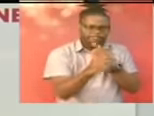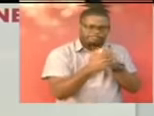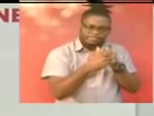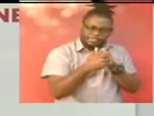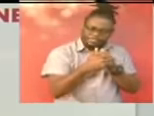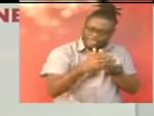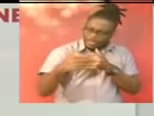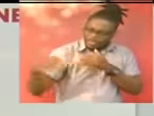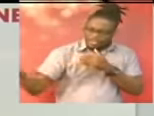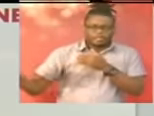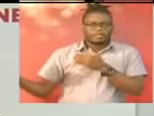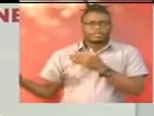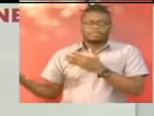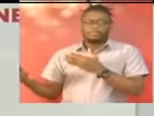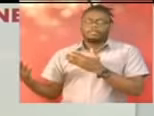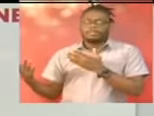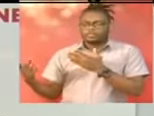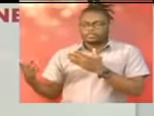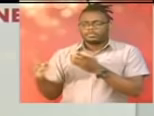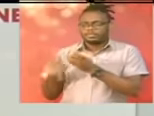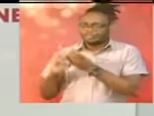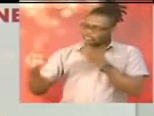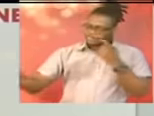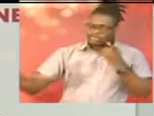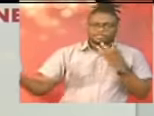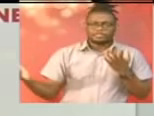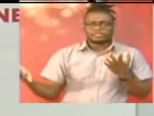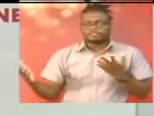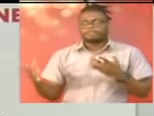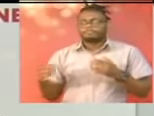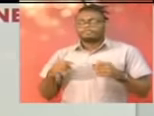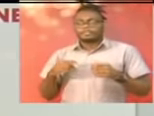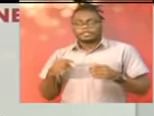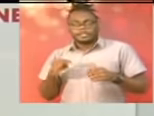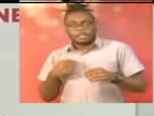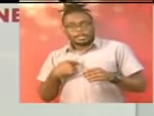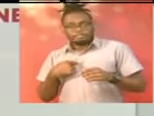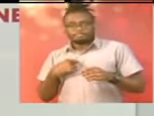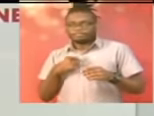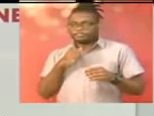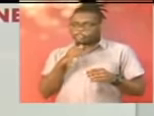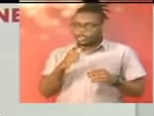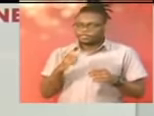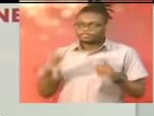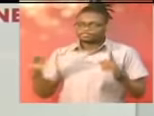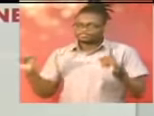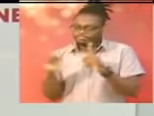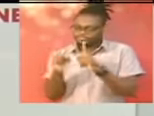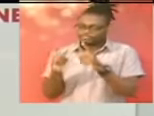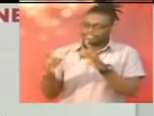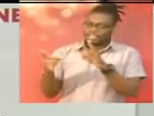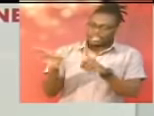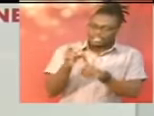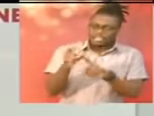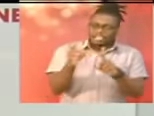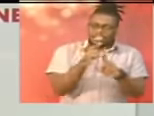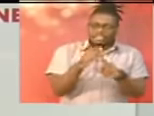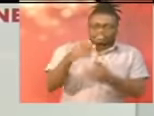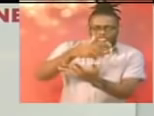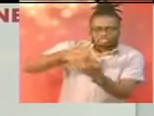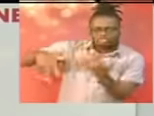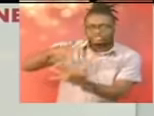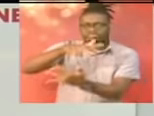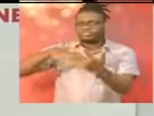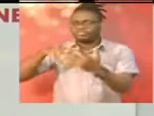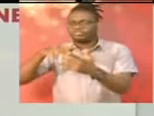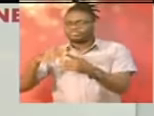home. And of course, within the home, continue to practice the measures, as Dr. Hines would have mentioned earlier, with the isolation, of course, and